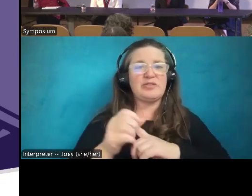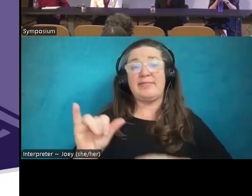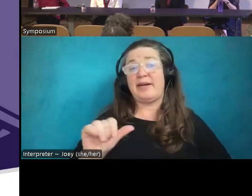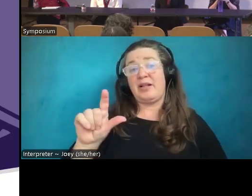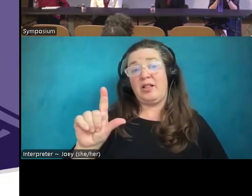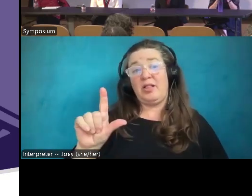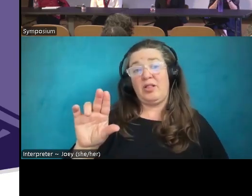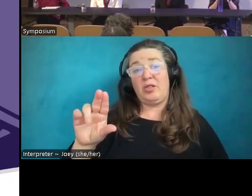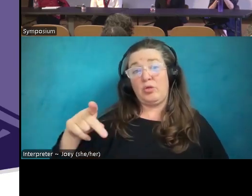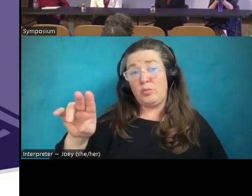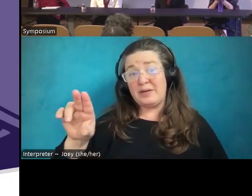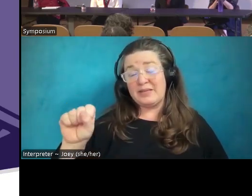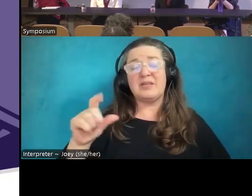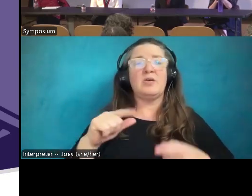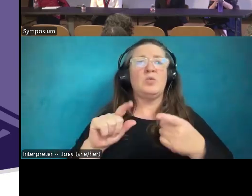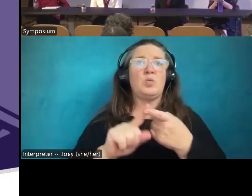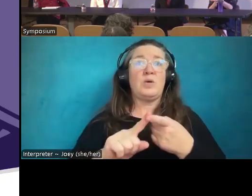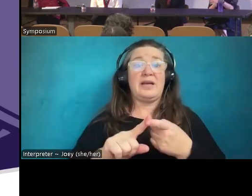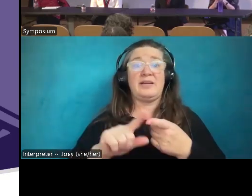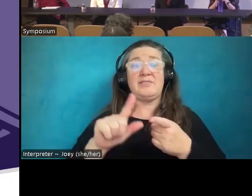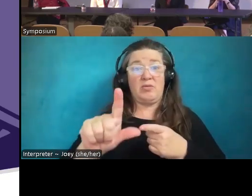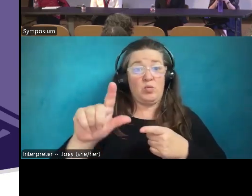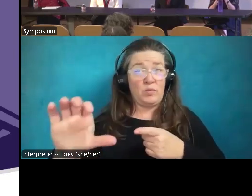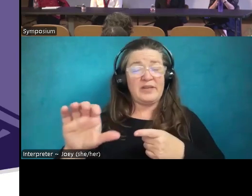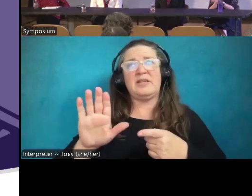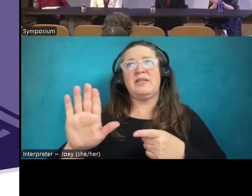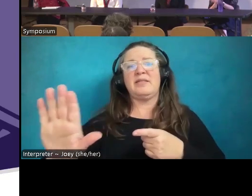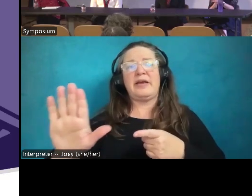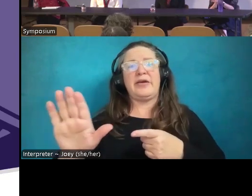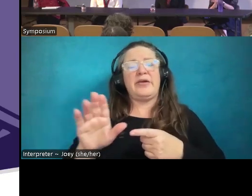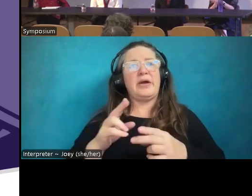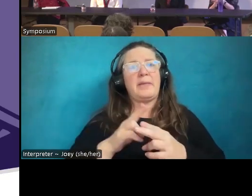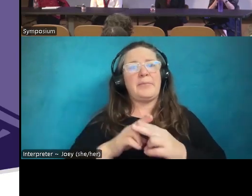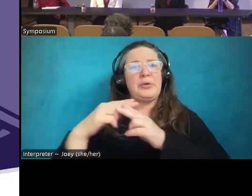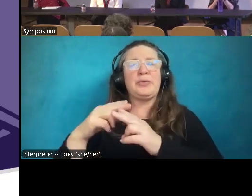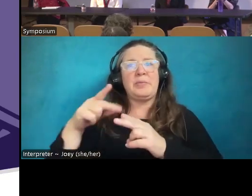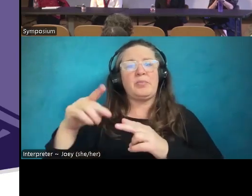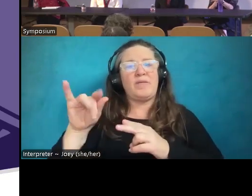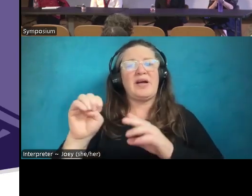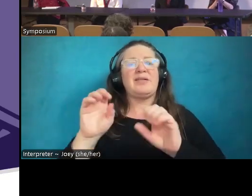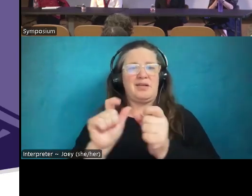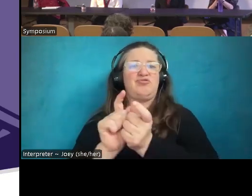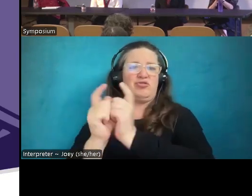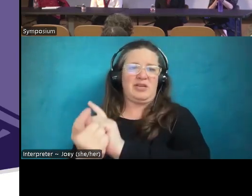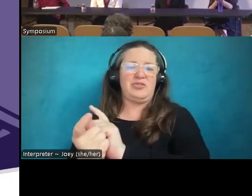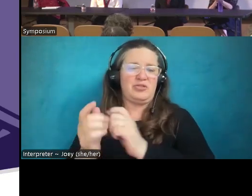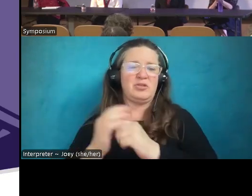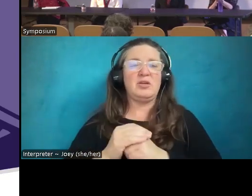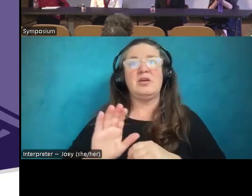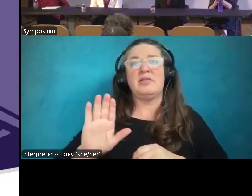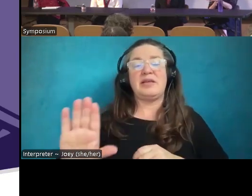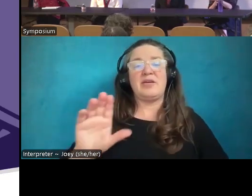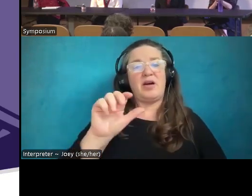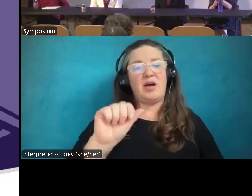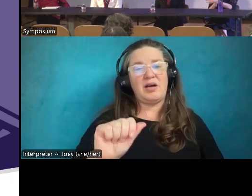get COVID, their immune profiles can shift, meaning their autoantibodies can change and their disease process